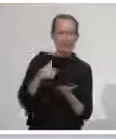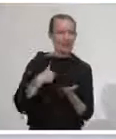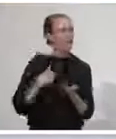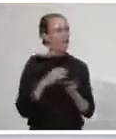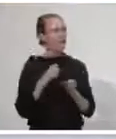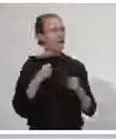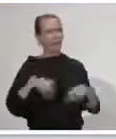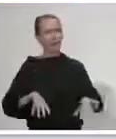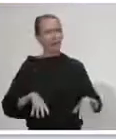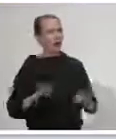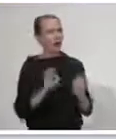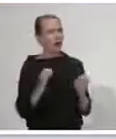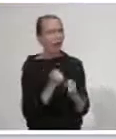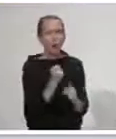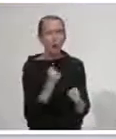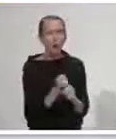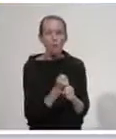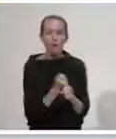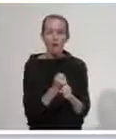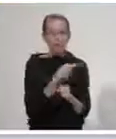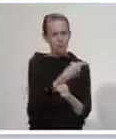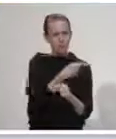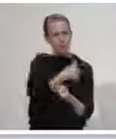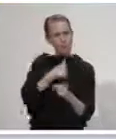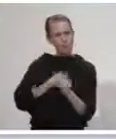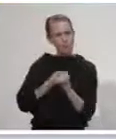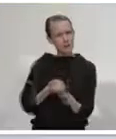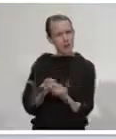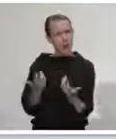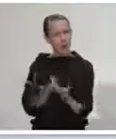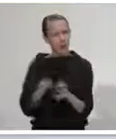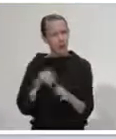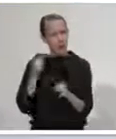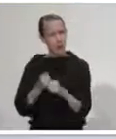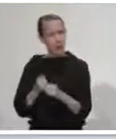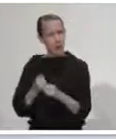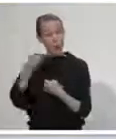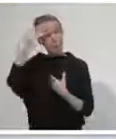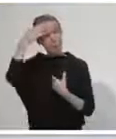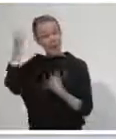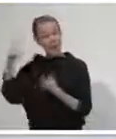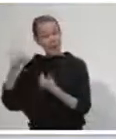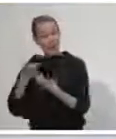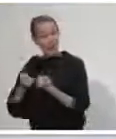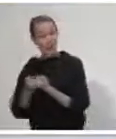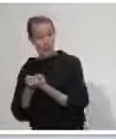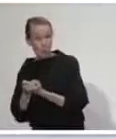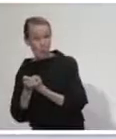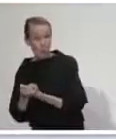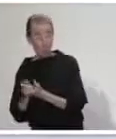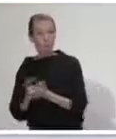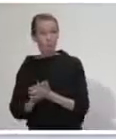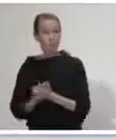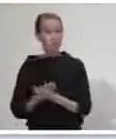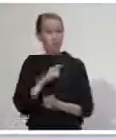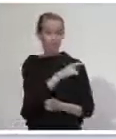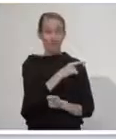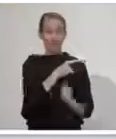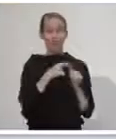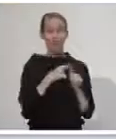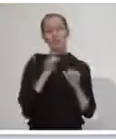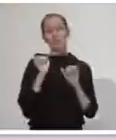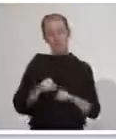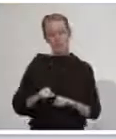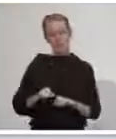health support services or like arm around the shoulder type government stuff? And providing employment services, very active